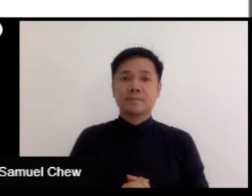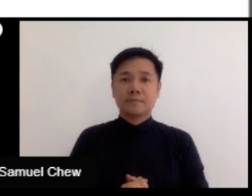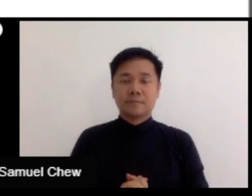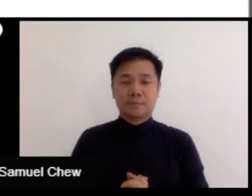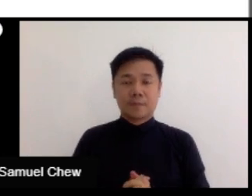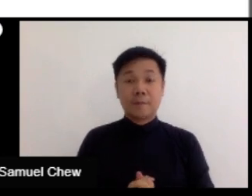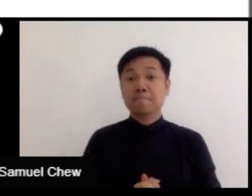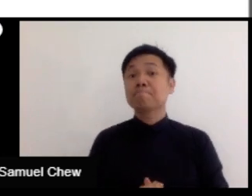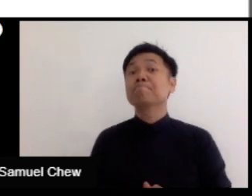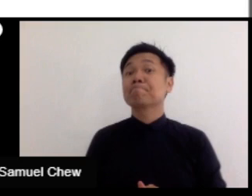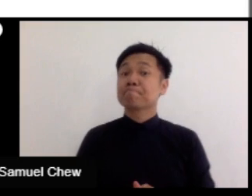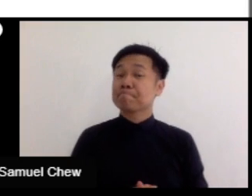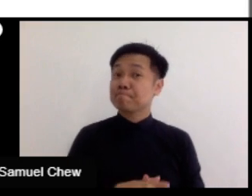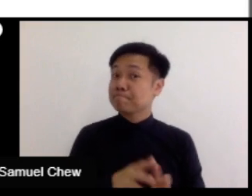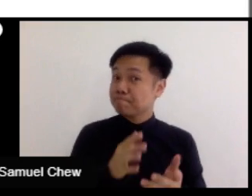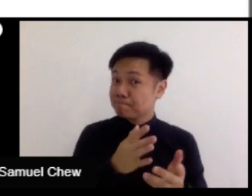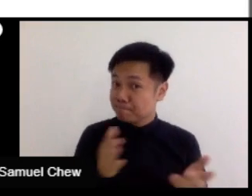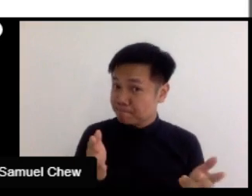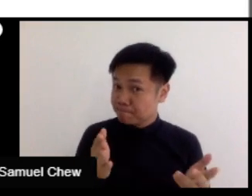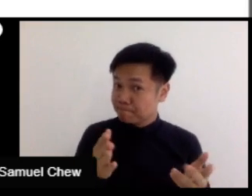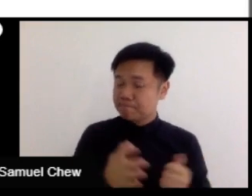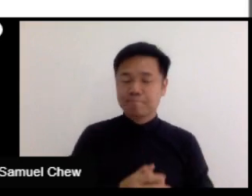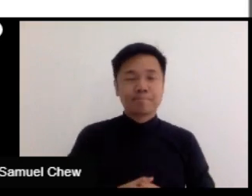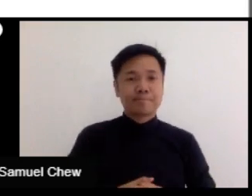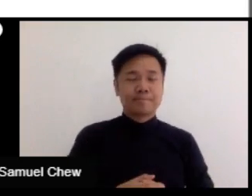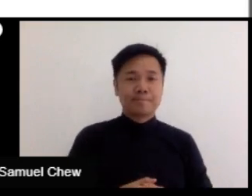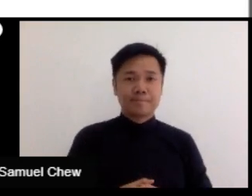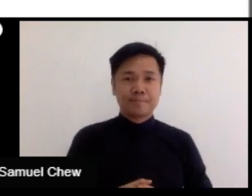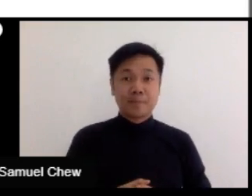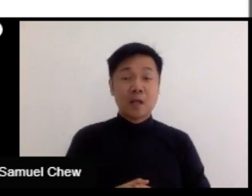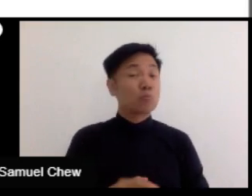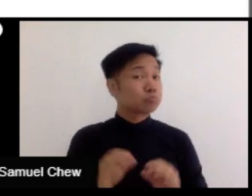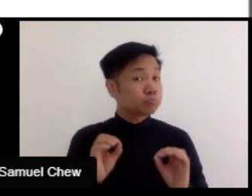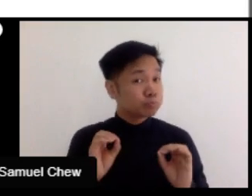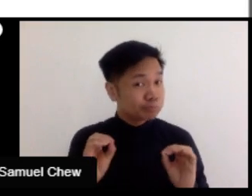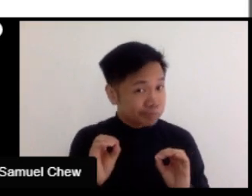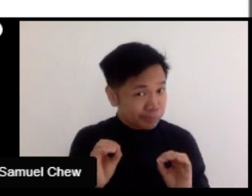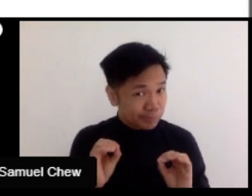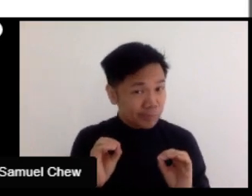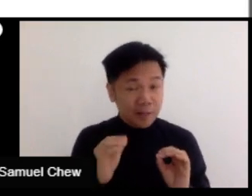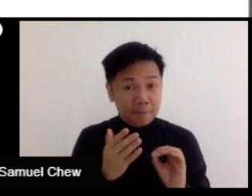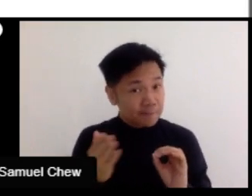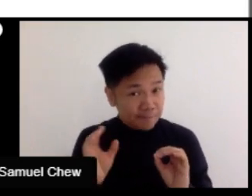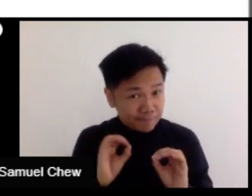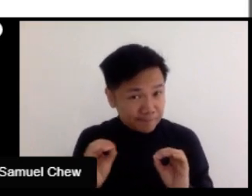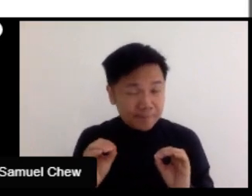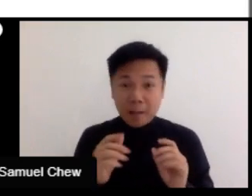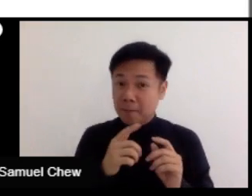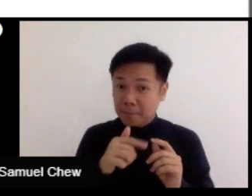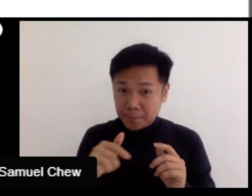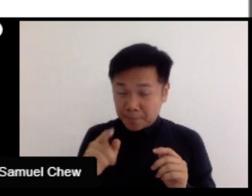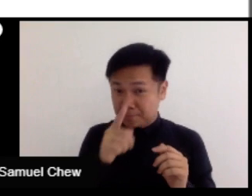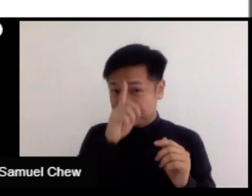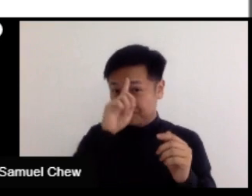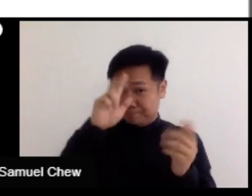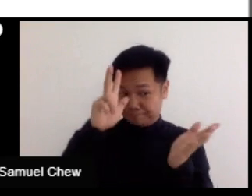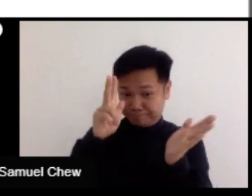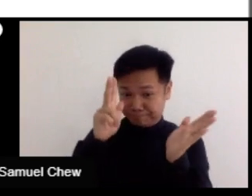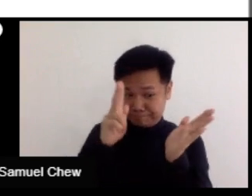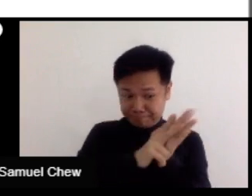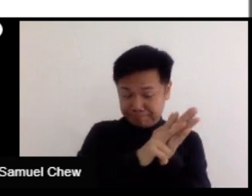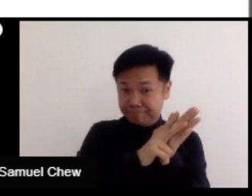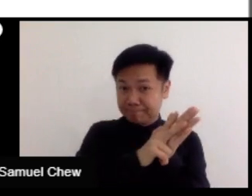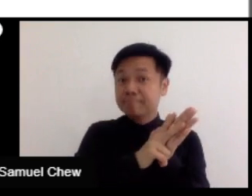If it is not the case, may I take that decision 2 is